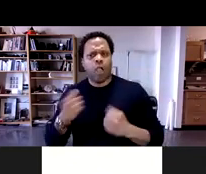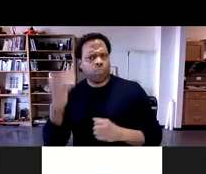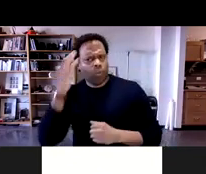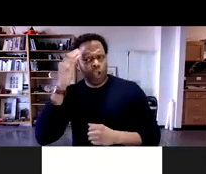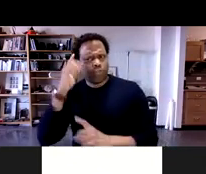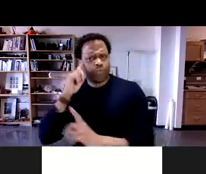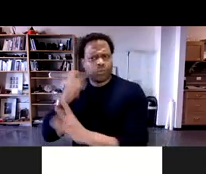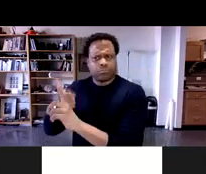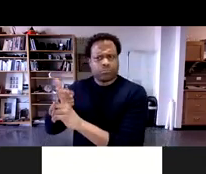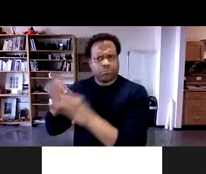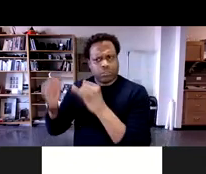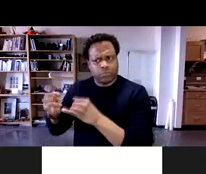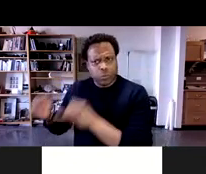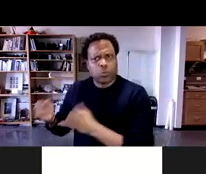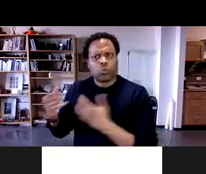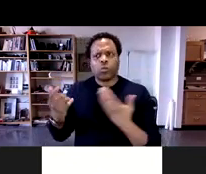community,